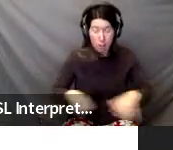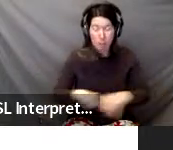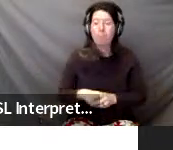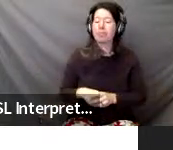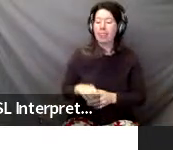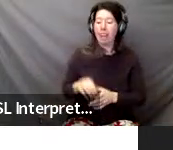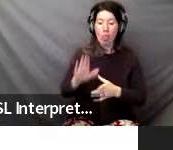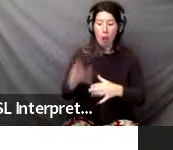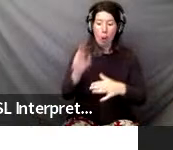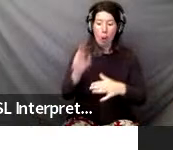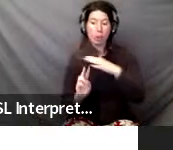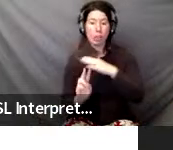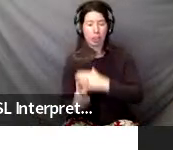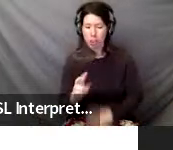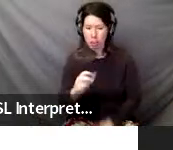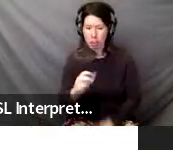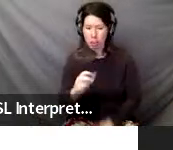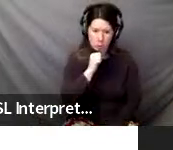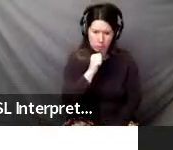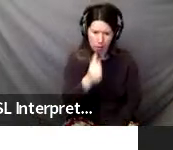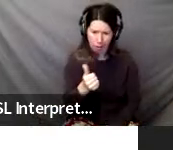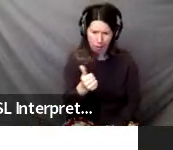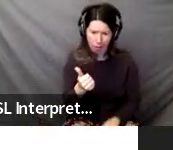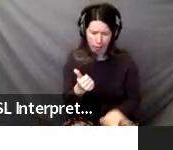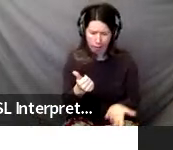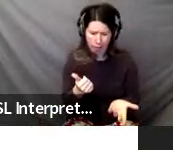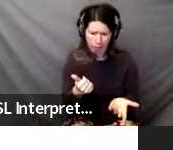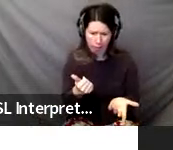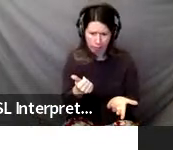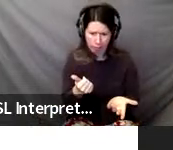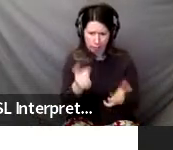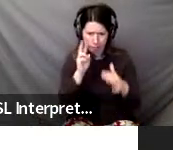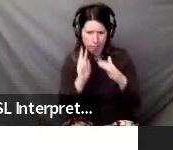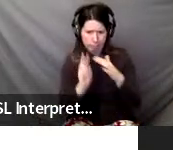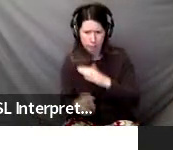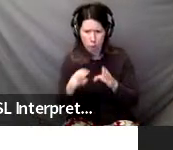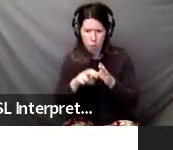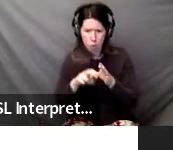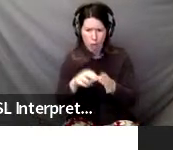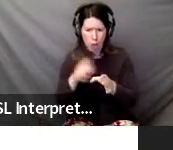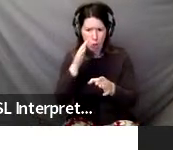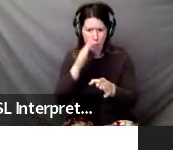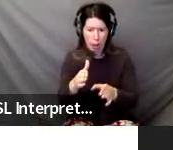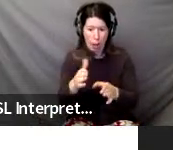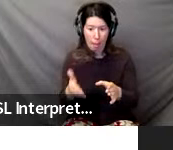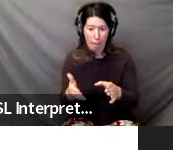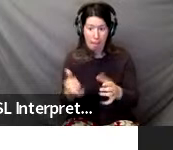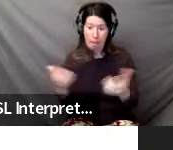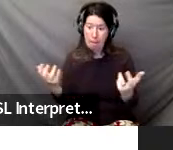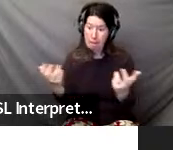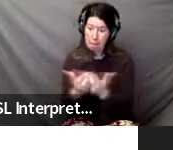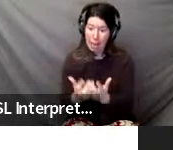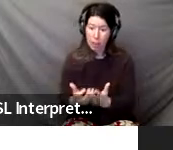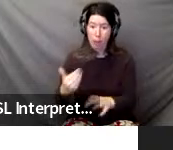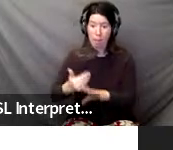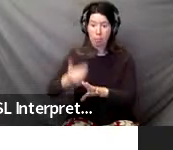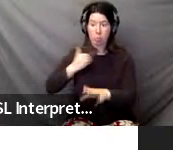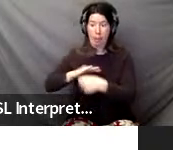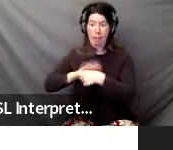projections do not call for ridership to get back to pre-pandemic levels until